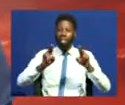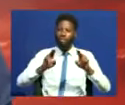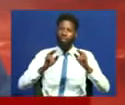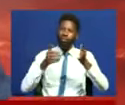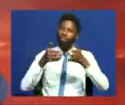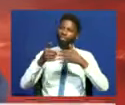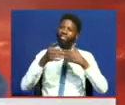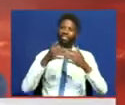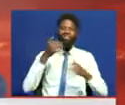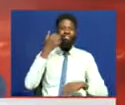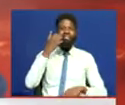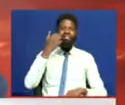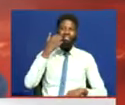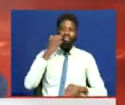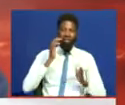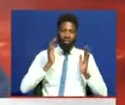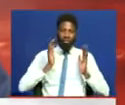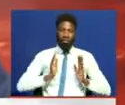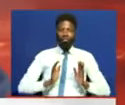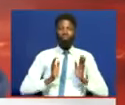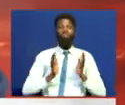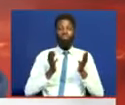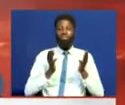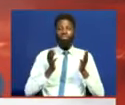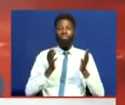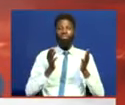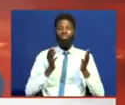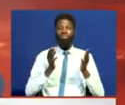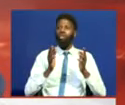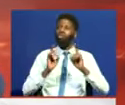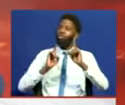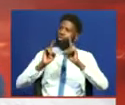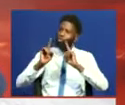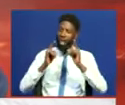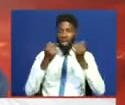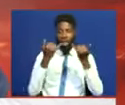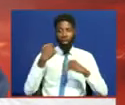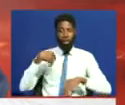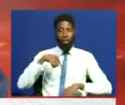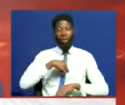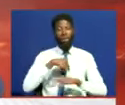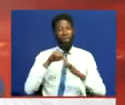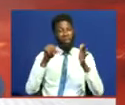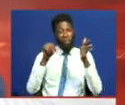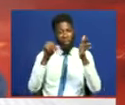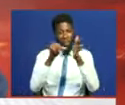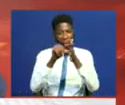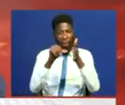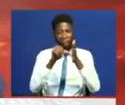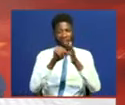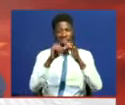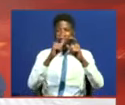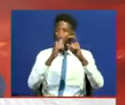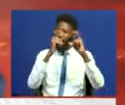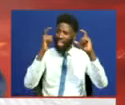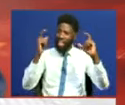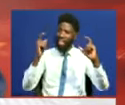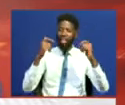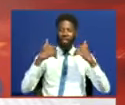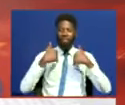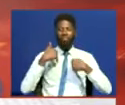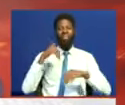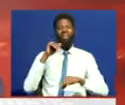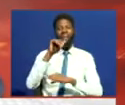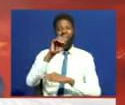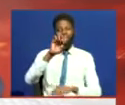disease, mm-hmm. somebody talks. Now, we have a disaster. Mm. And the executive arm of government, I want to call upon them mm-hmm. to come